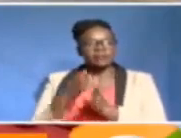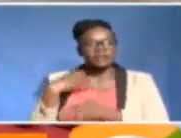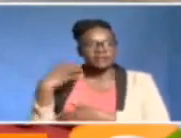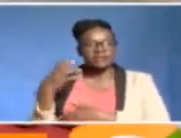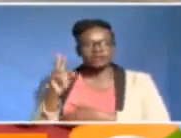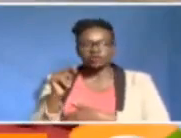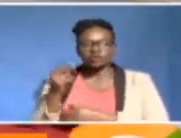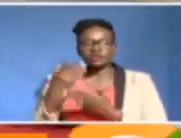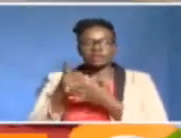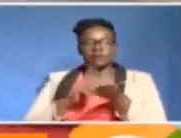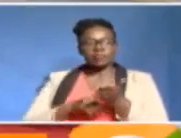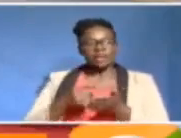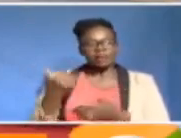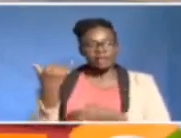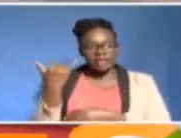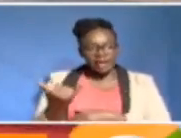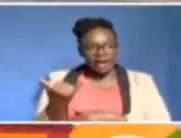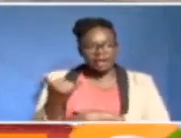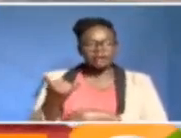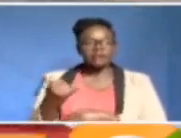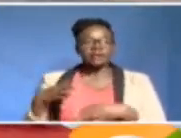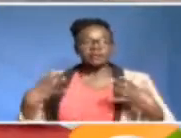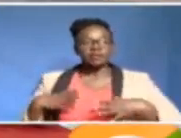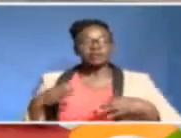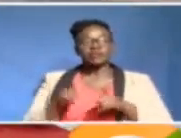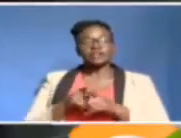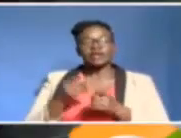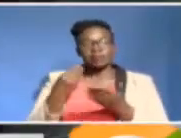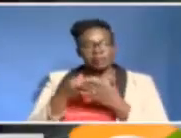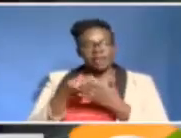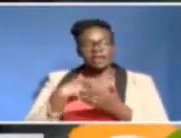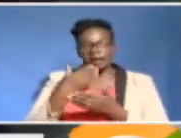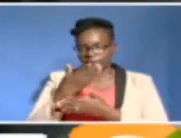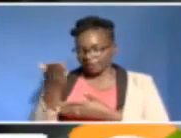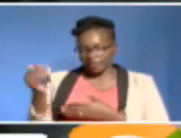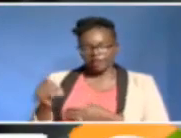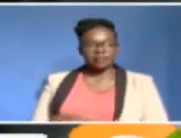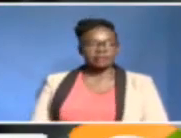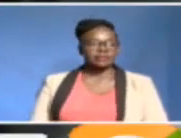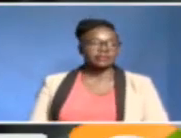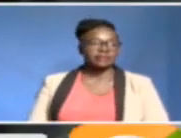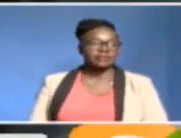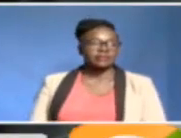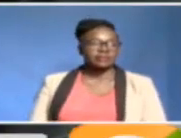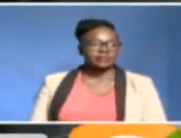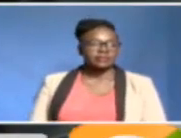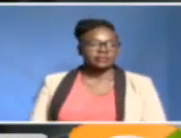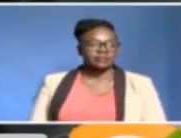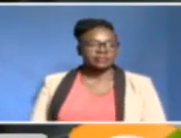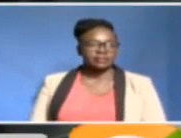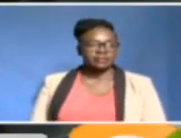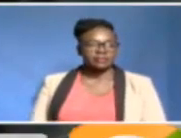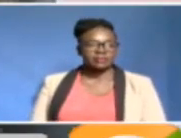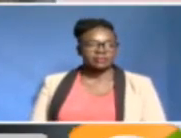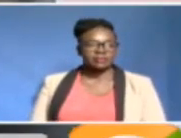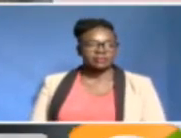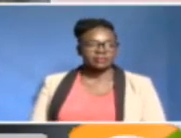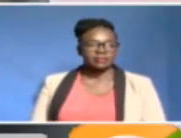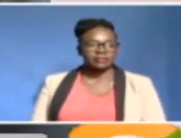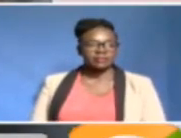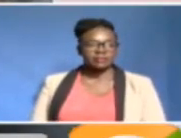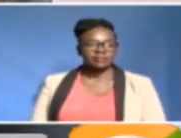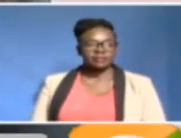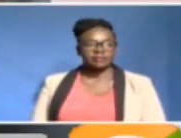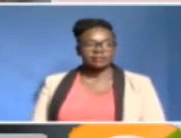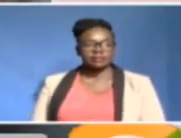has money. That's what they don't get. True. And okay, we also have a lot of the comments, people saying, this is just another